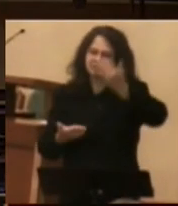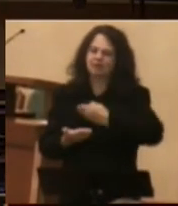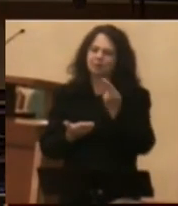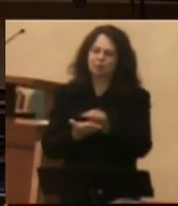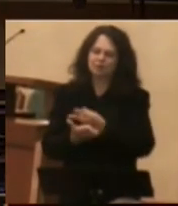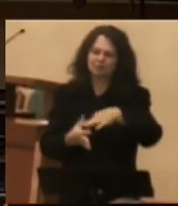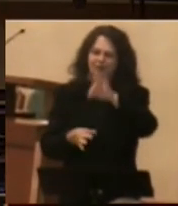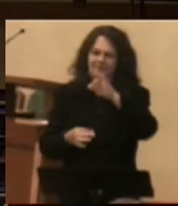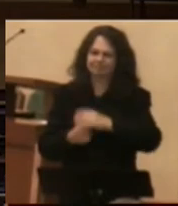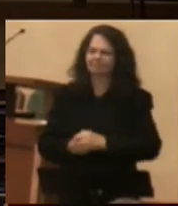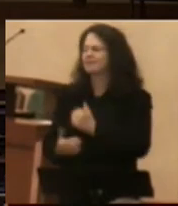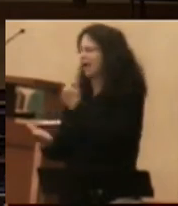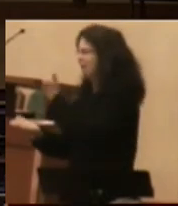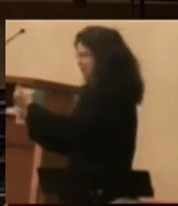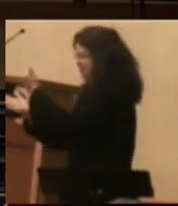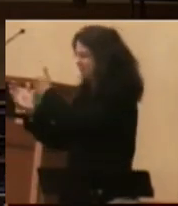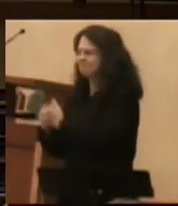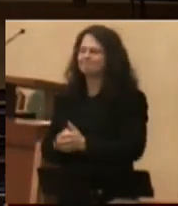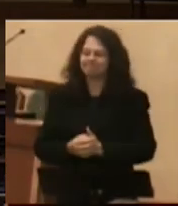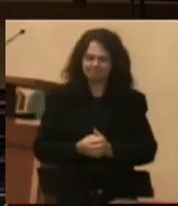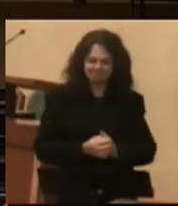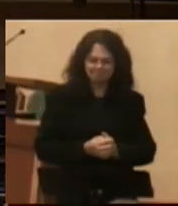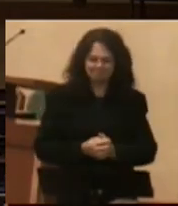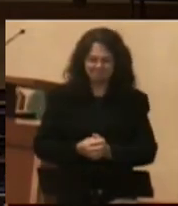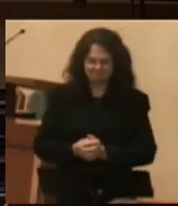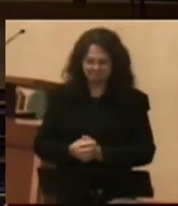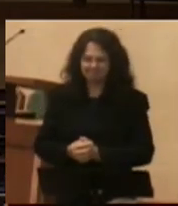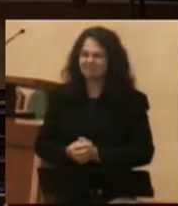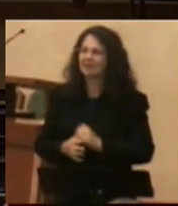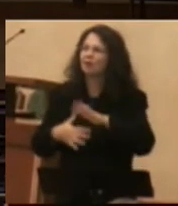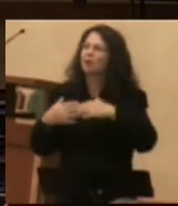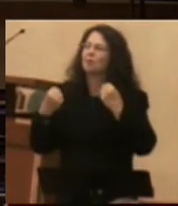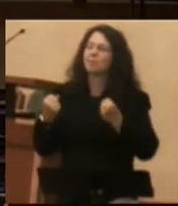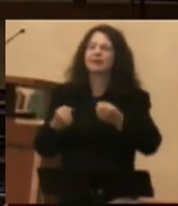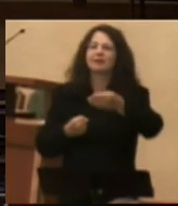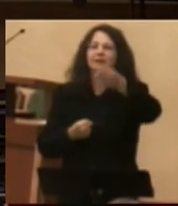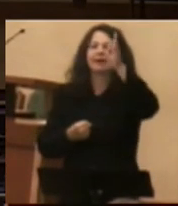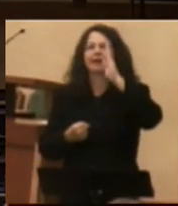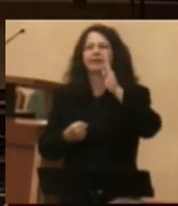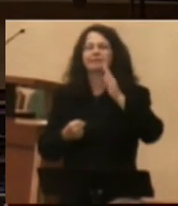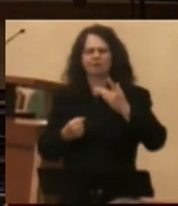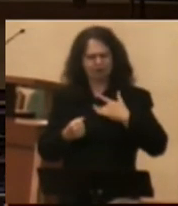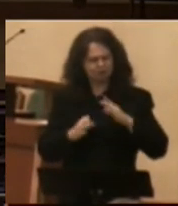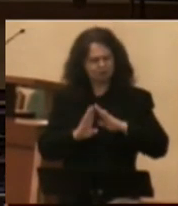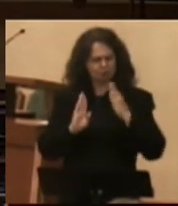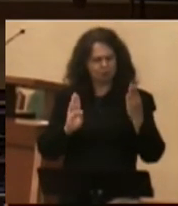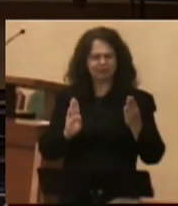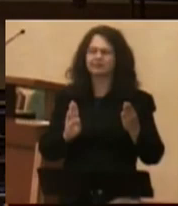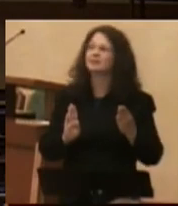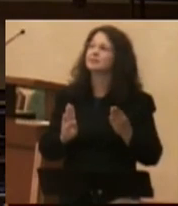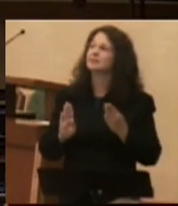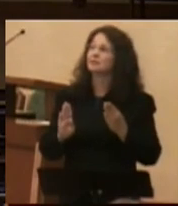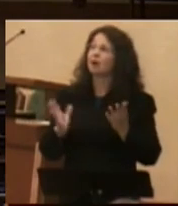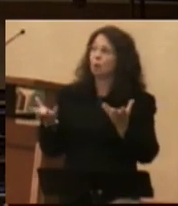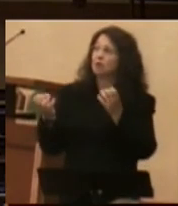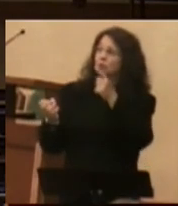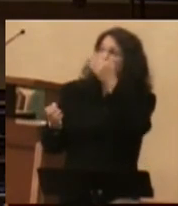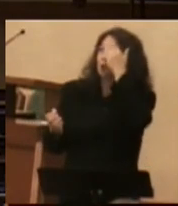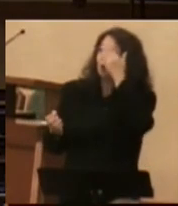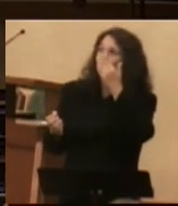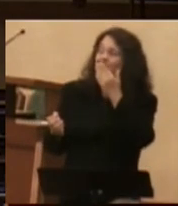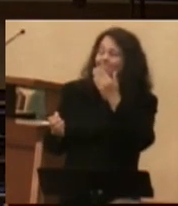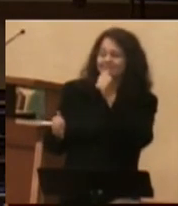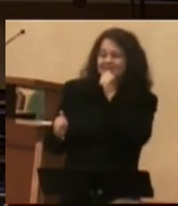Holy Spirit. Amen. Almighty God, to whom all hearts are open, all desires known, and from whom